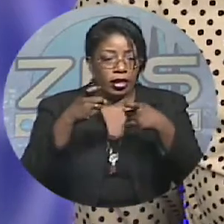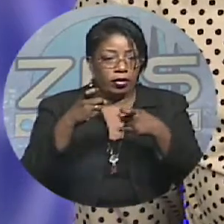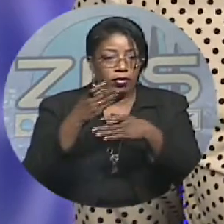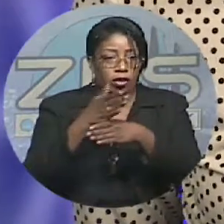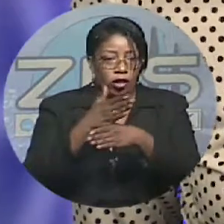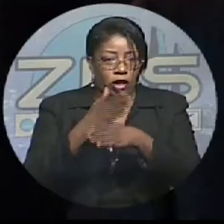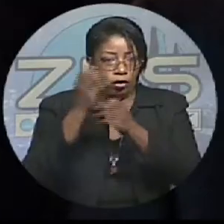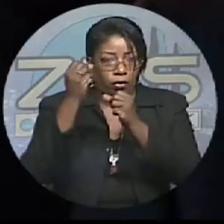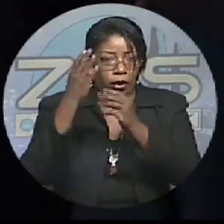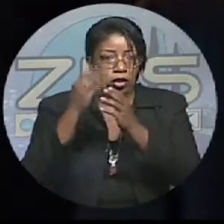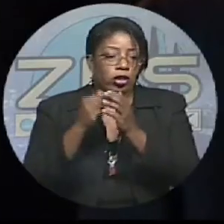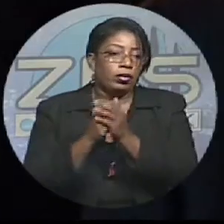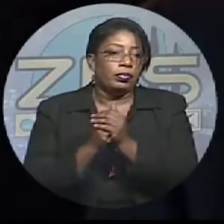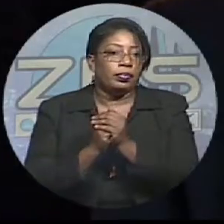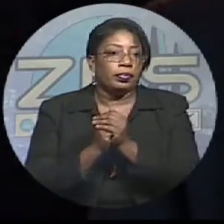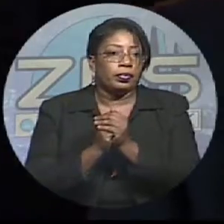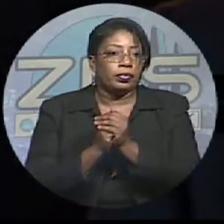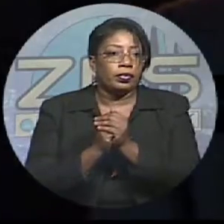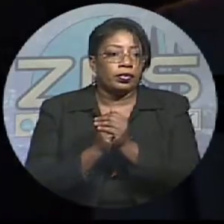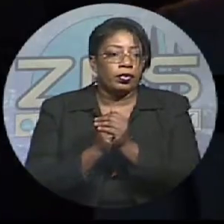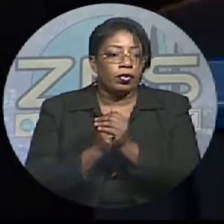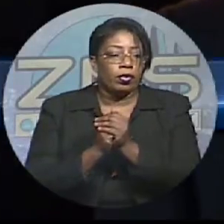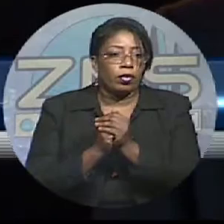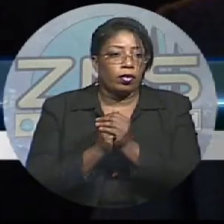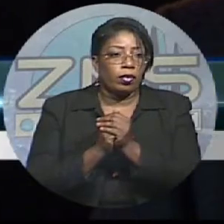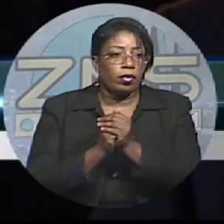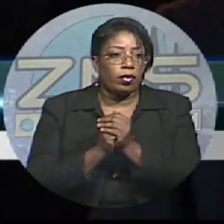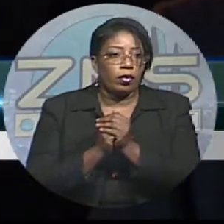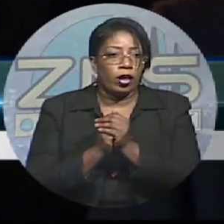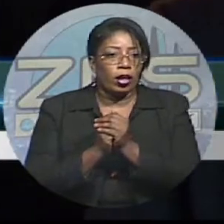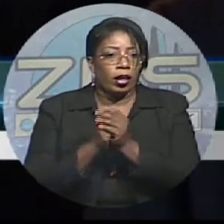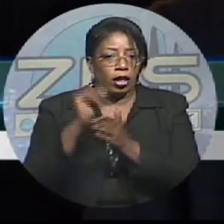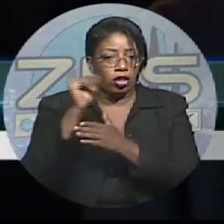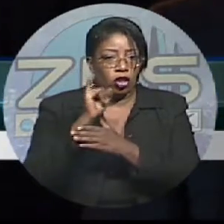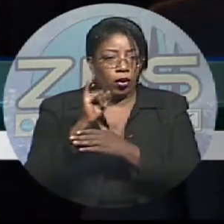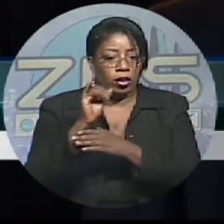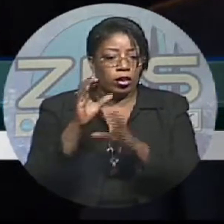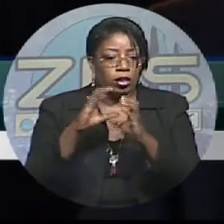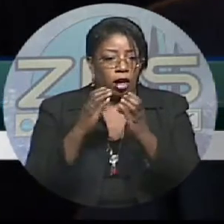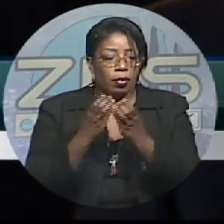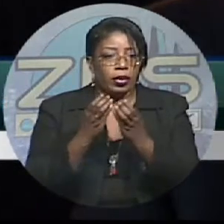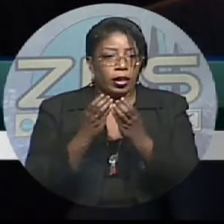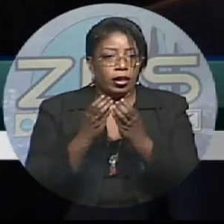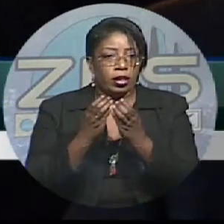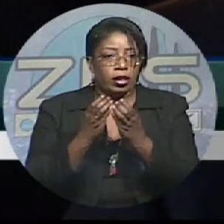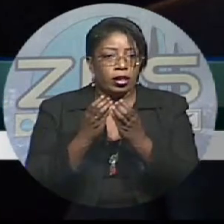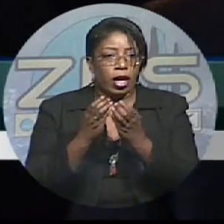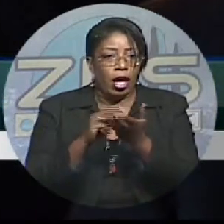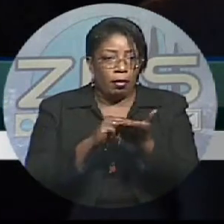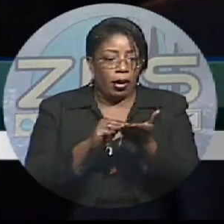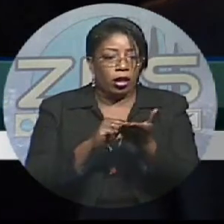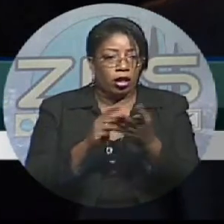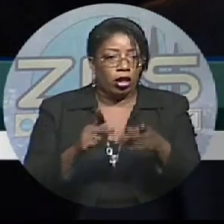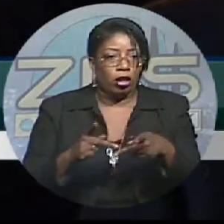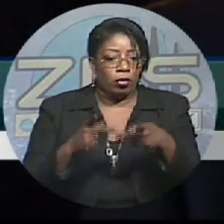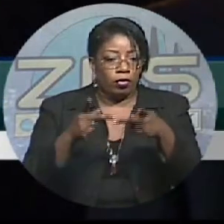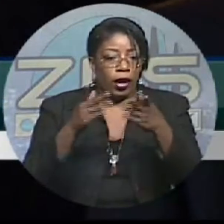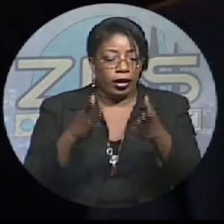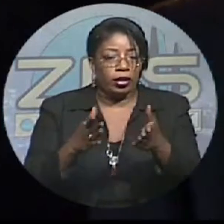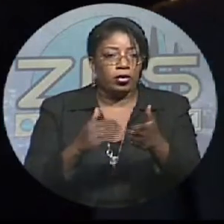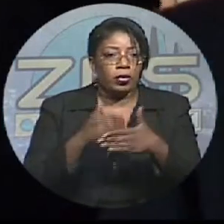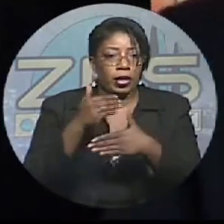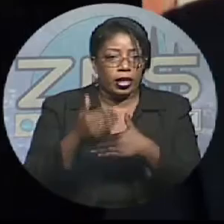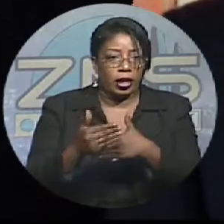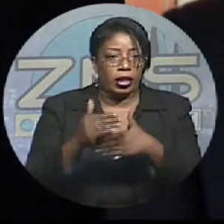update. Negotiations are still going on with insurance companies. Medical providers, I guess, will be next. And depending